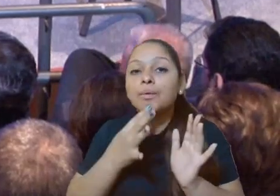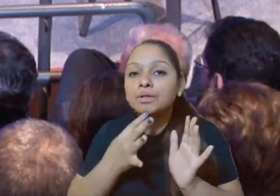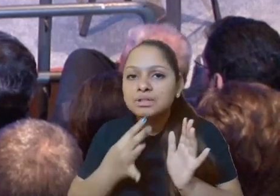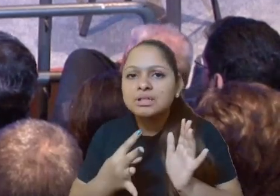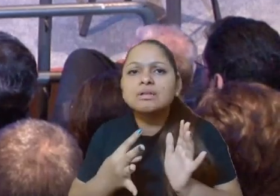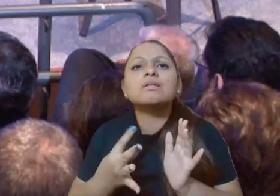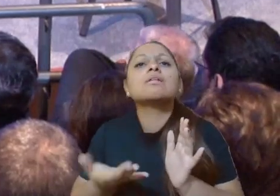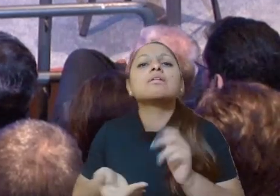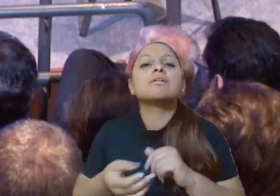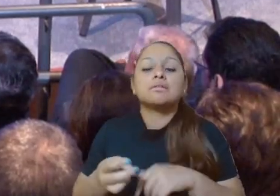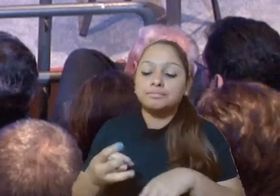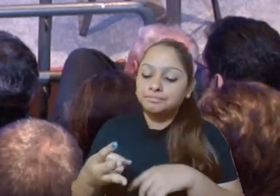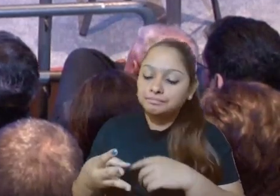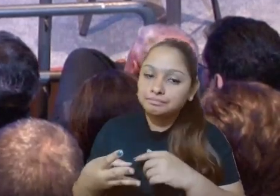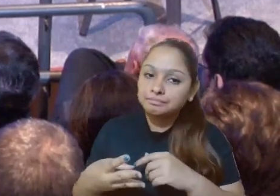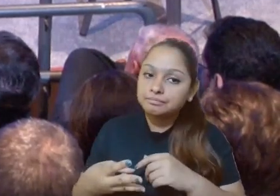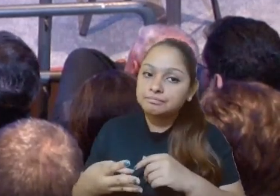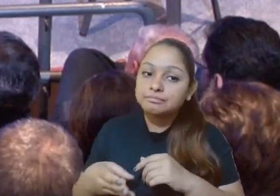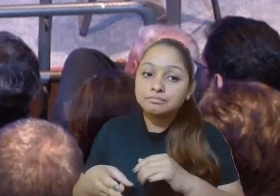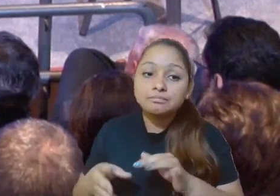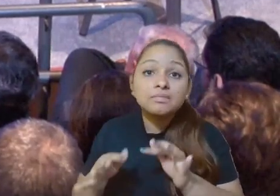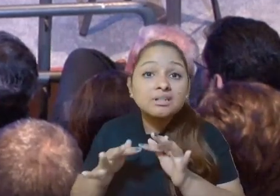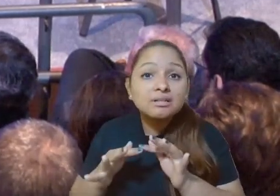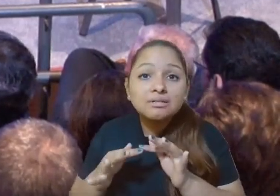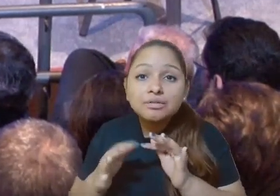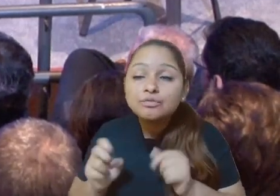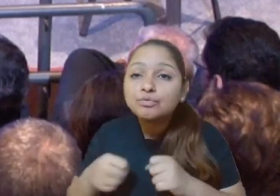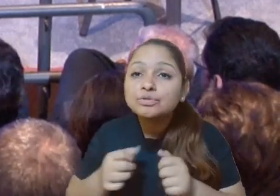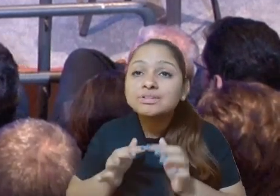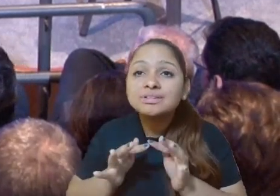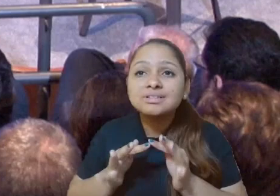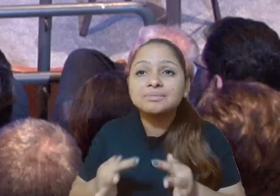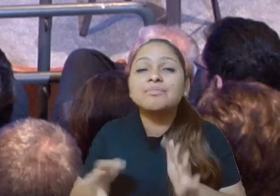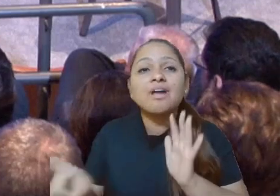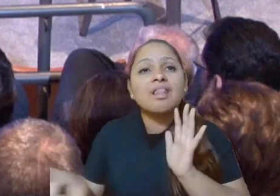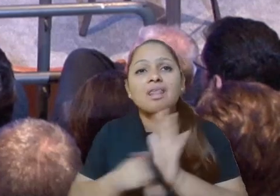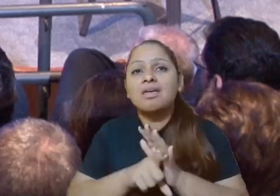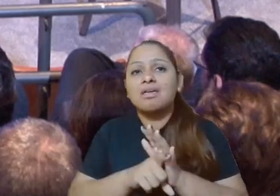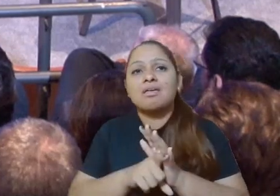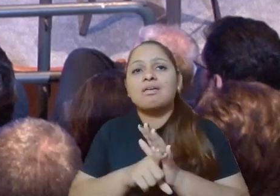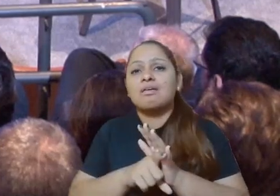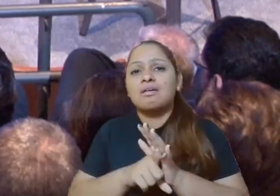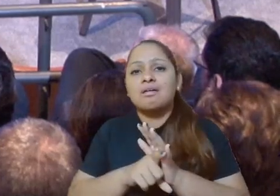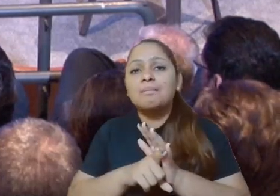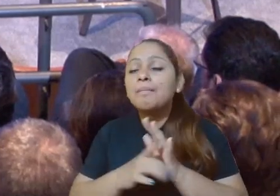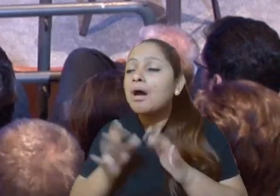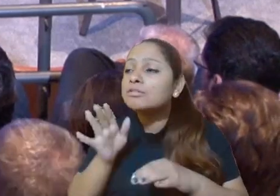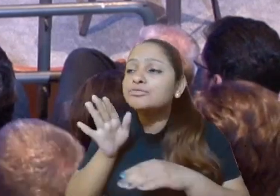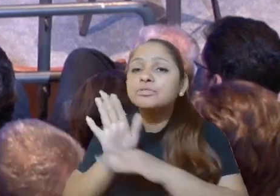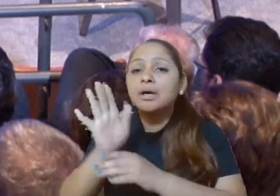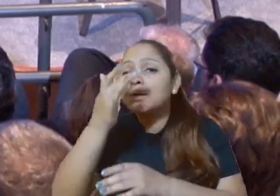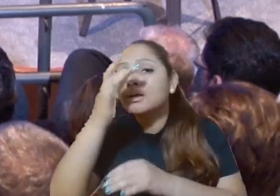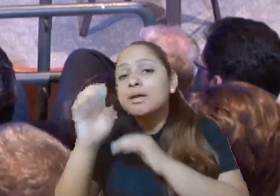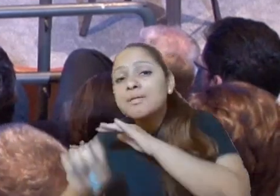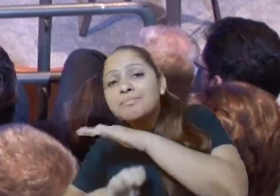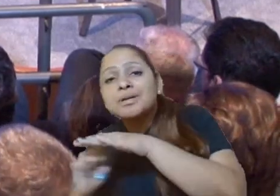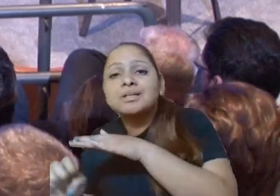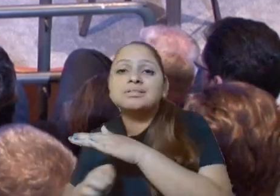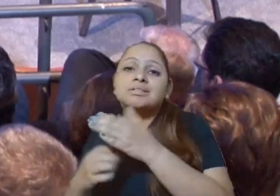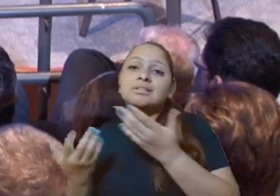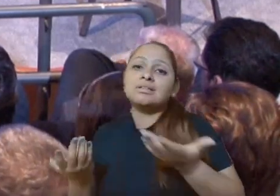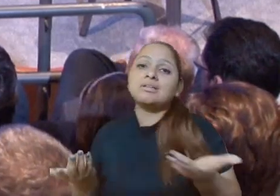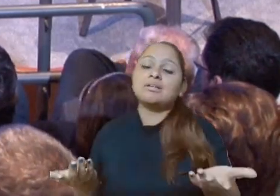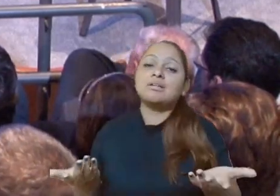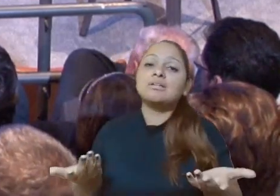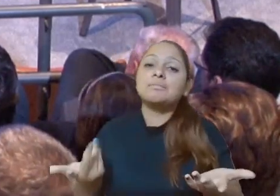in the municipalities, in the states, in the federal. So we need to have a set of laws that will be